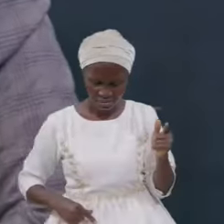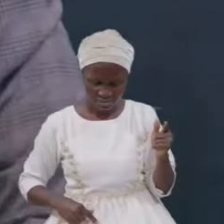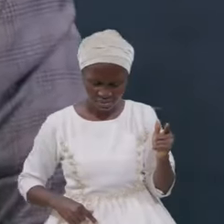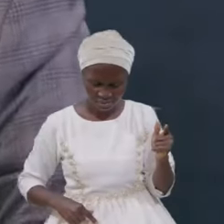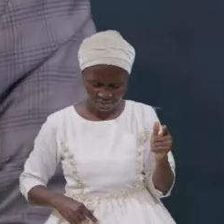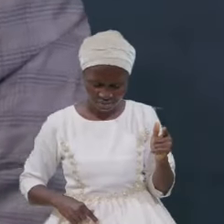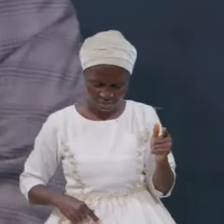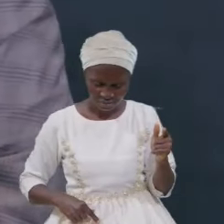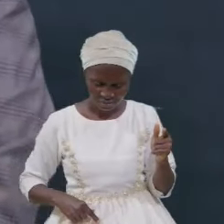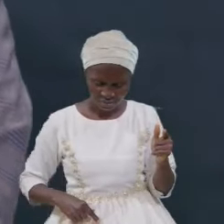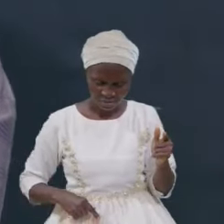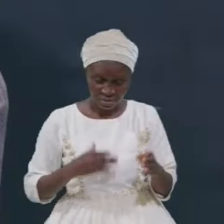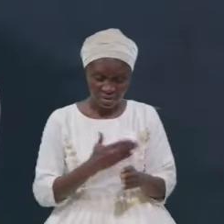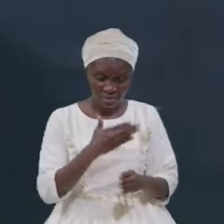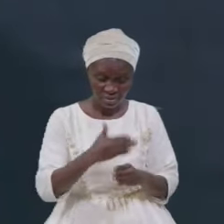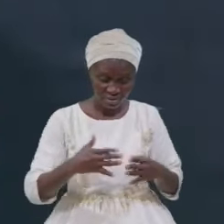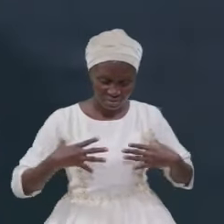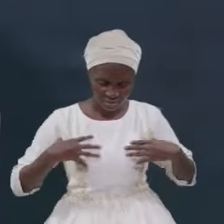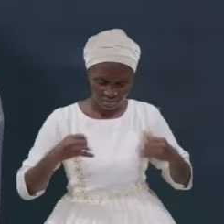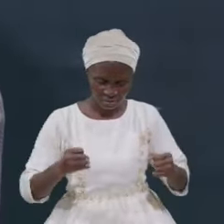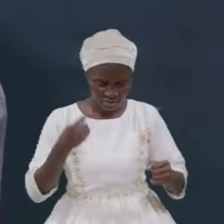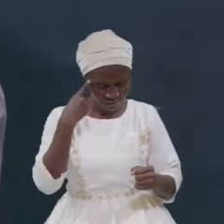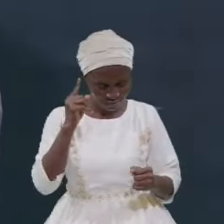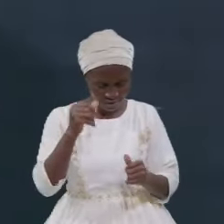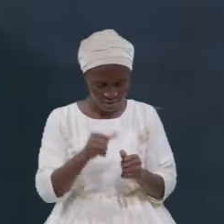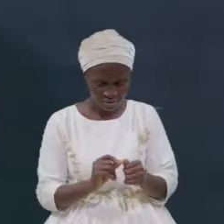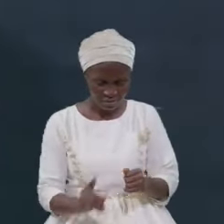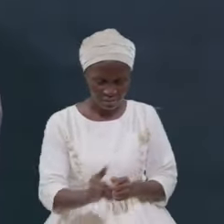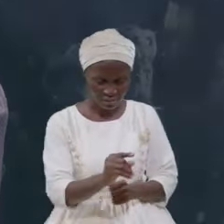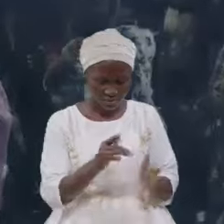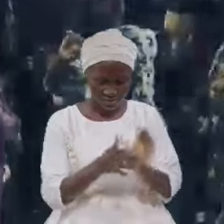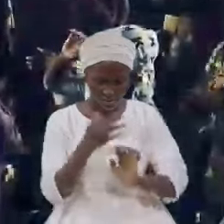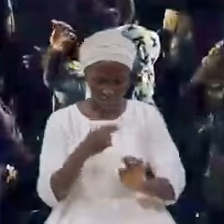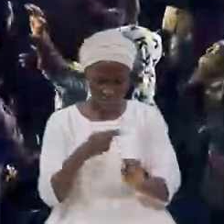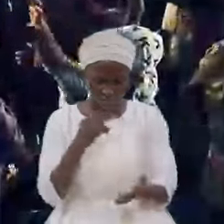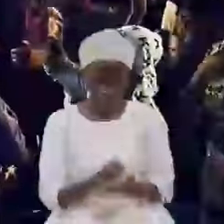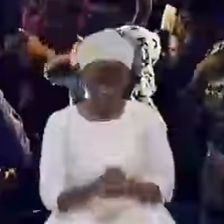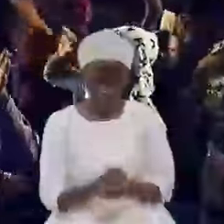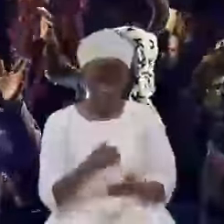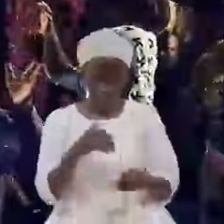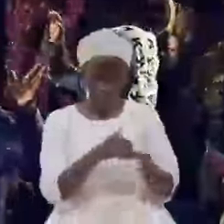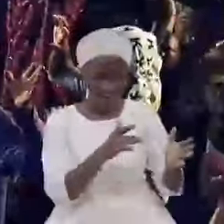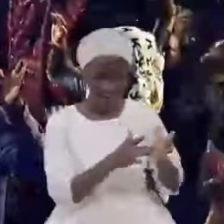everyone. In Jesus' name we pray.